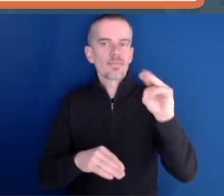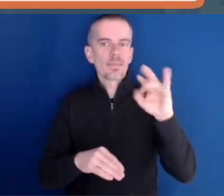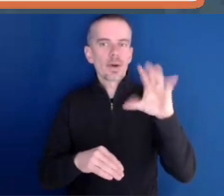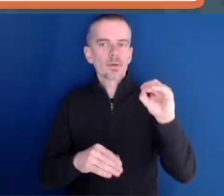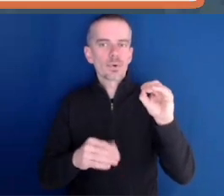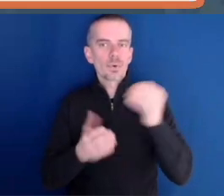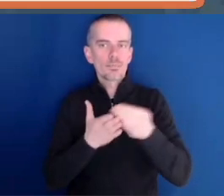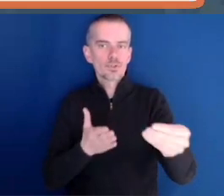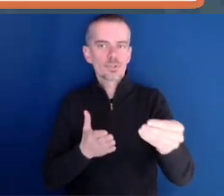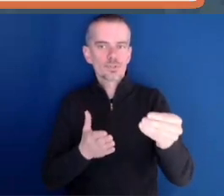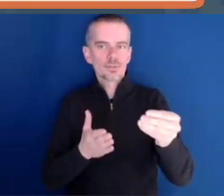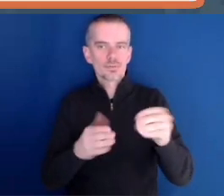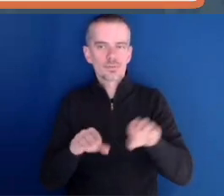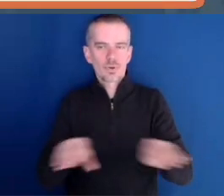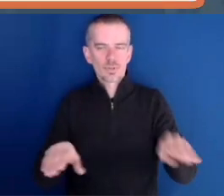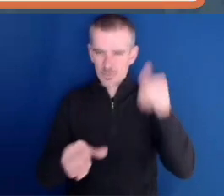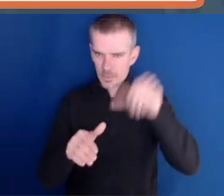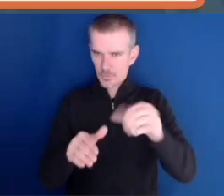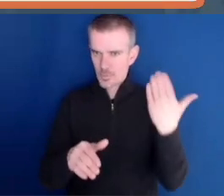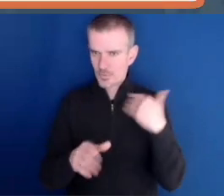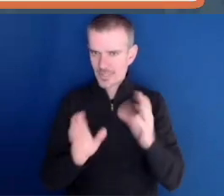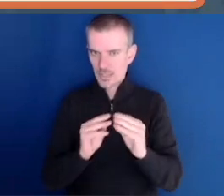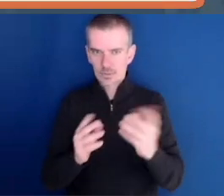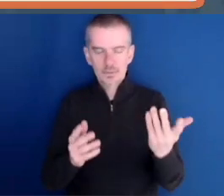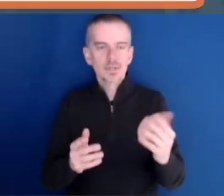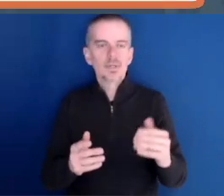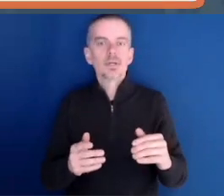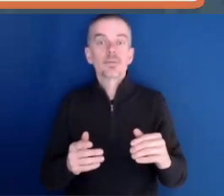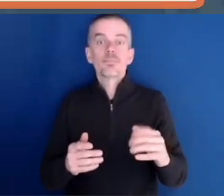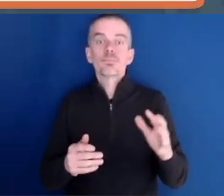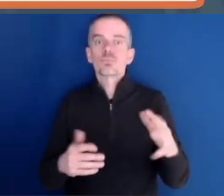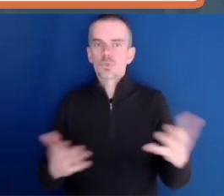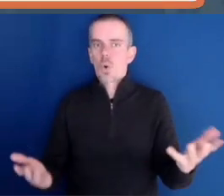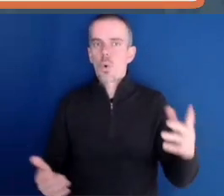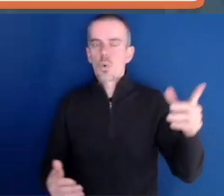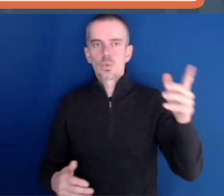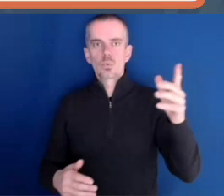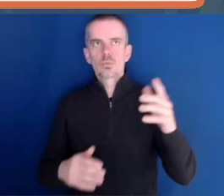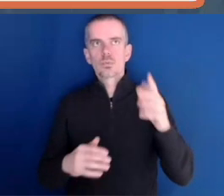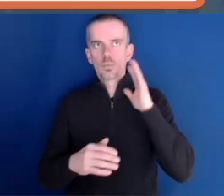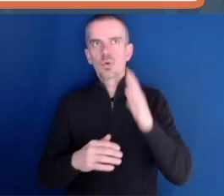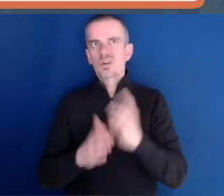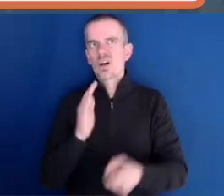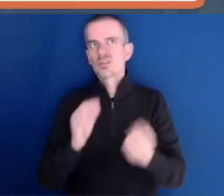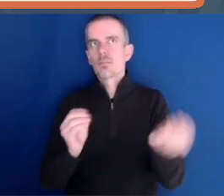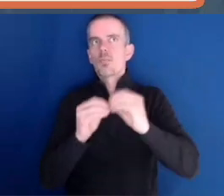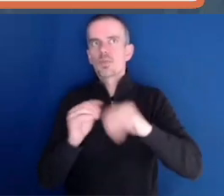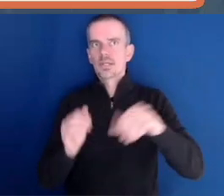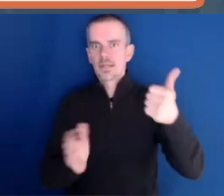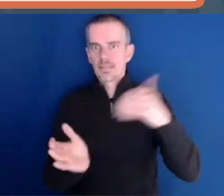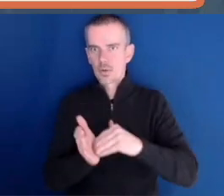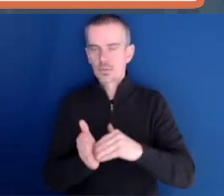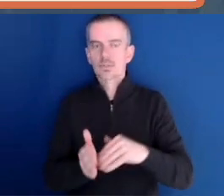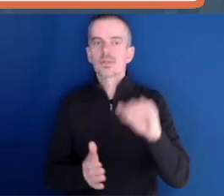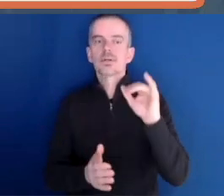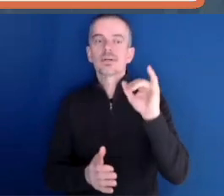remember from the previous session. And so they're going to be greater than $10,000. And if they are,